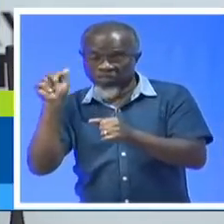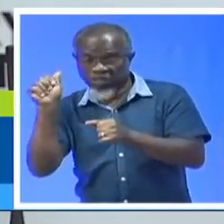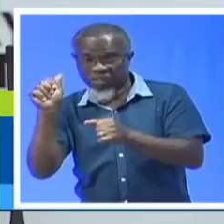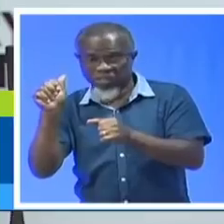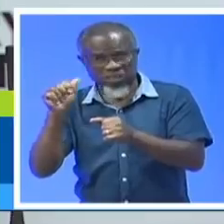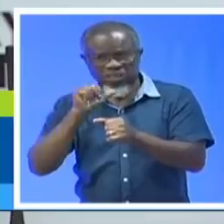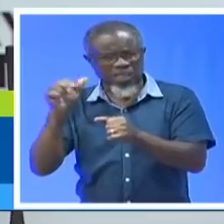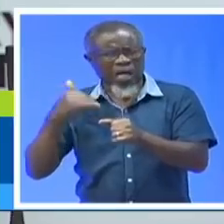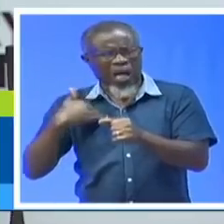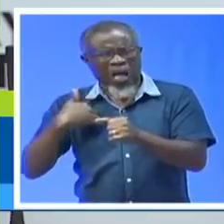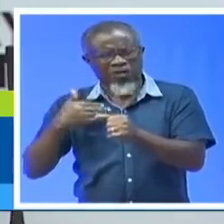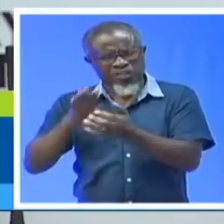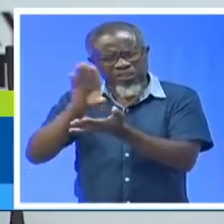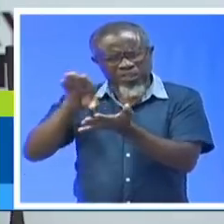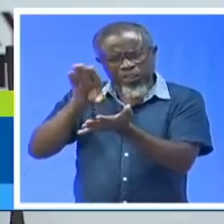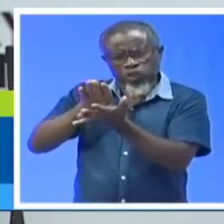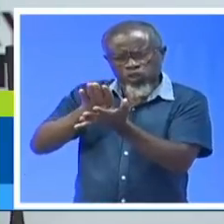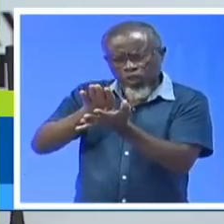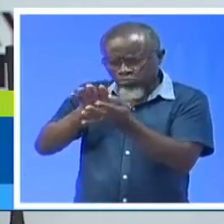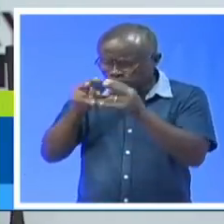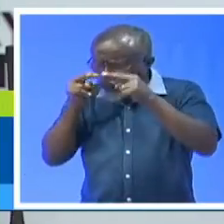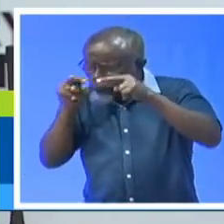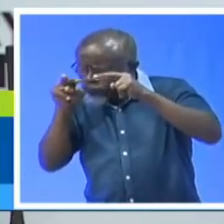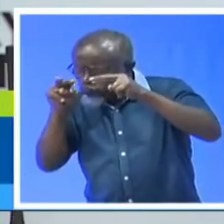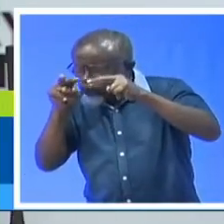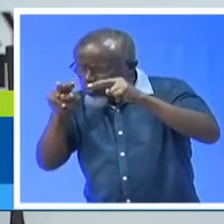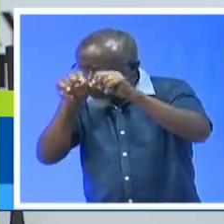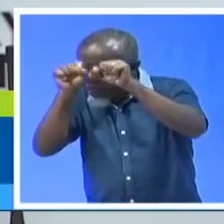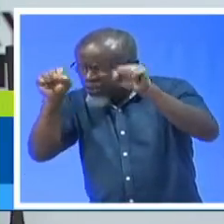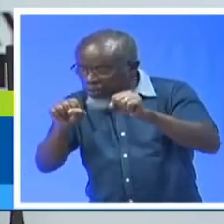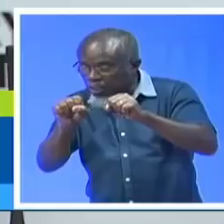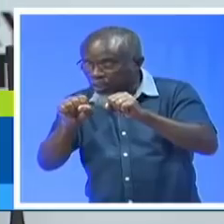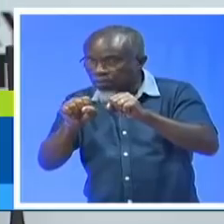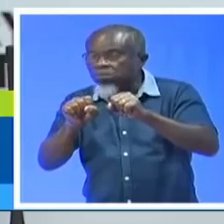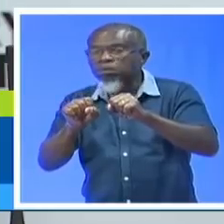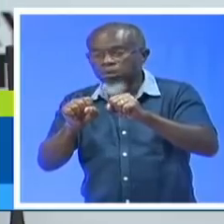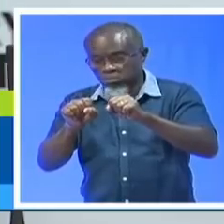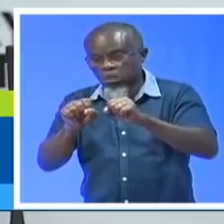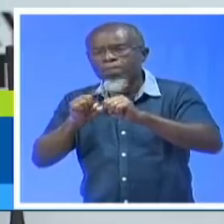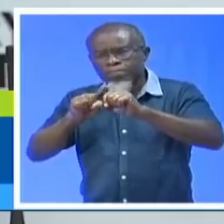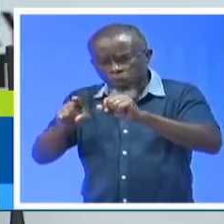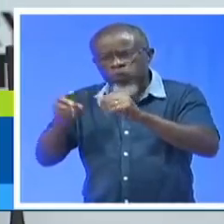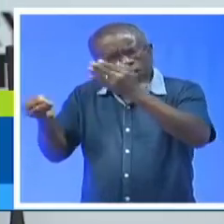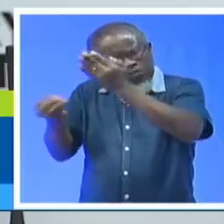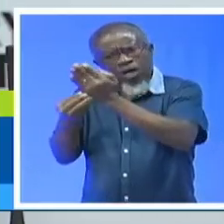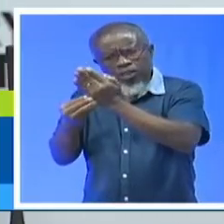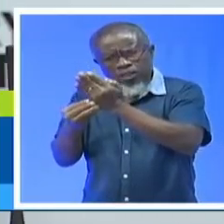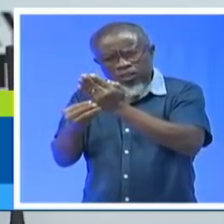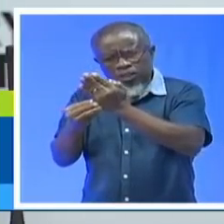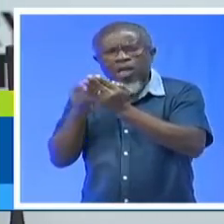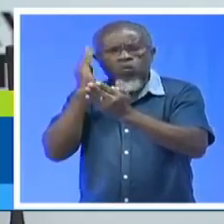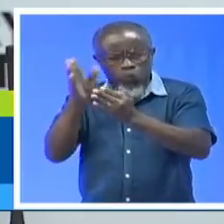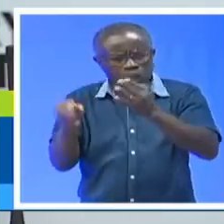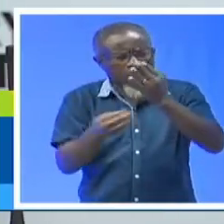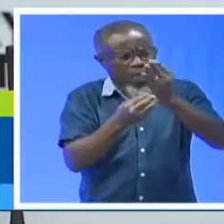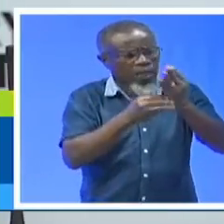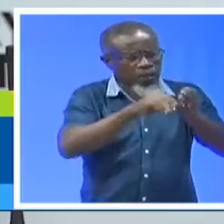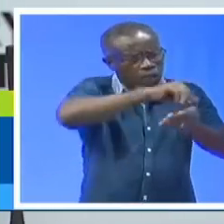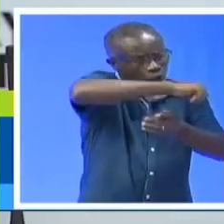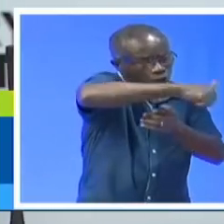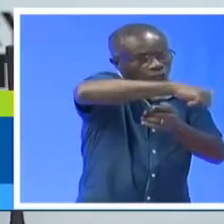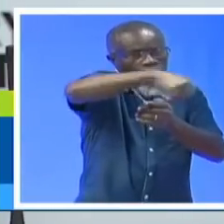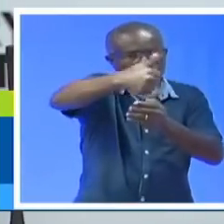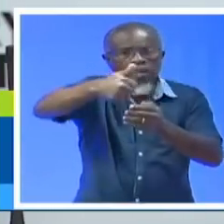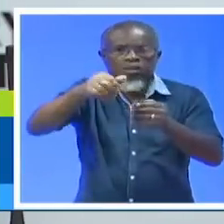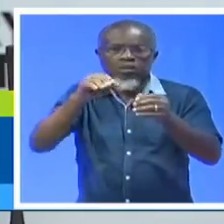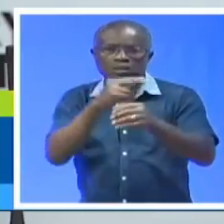We inserted that. And we are doing that right now at St. James, and we are going to do it at the other systems.